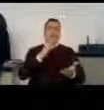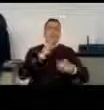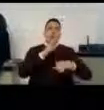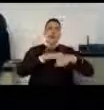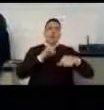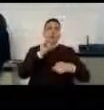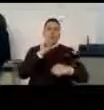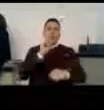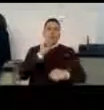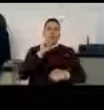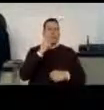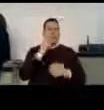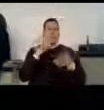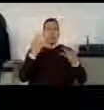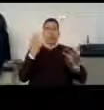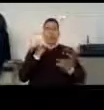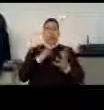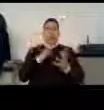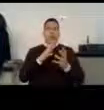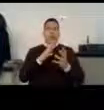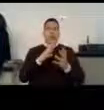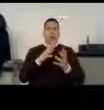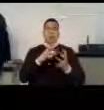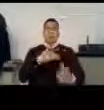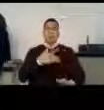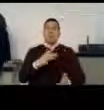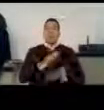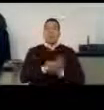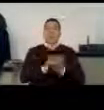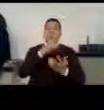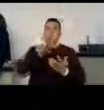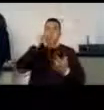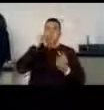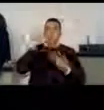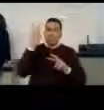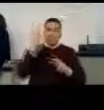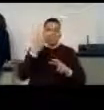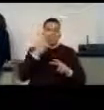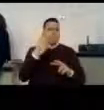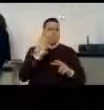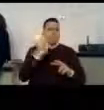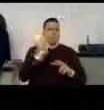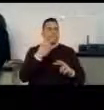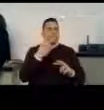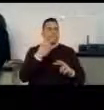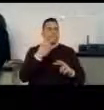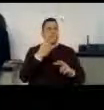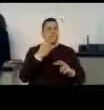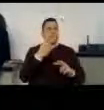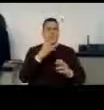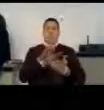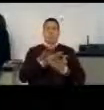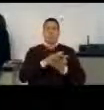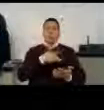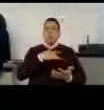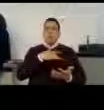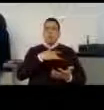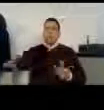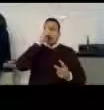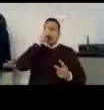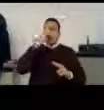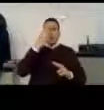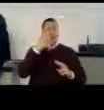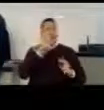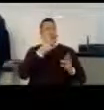times there's a lot of misconception and thinking that people understand one another's experience when really we're not talking to each other because we've been